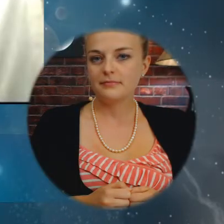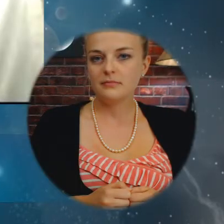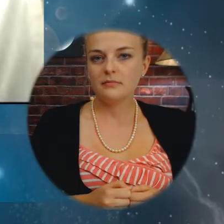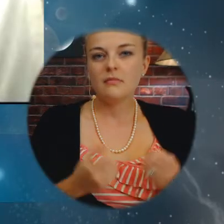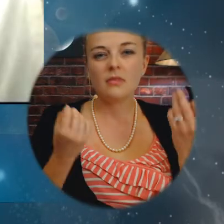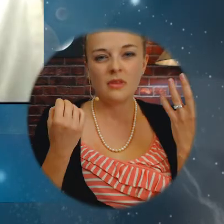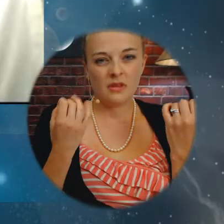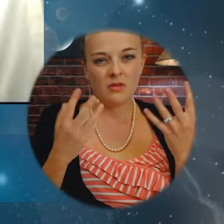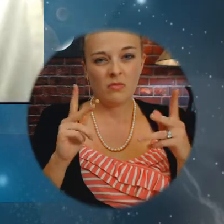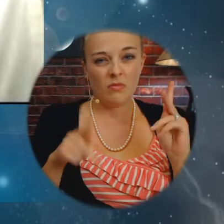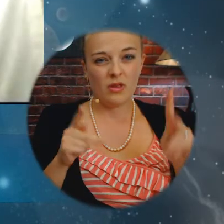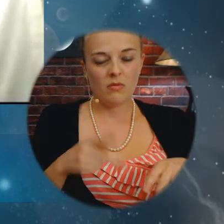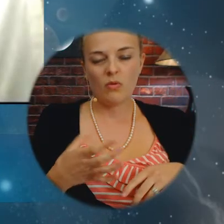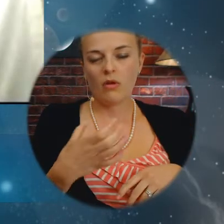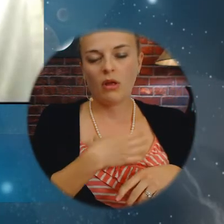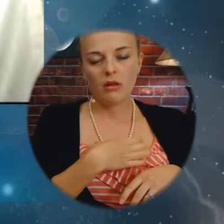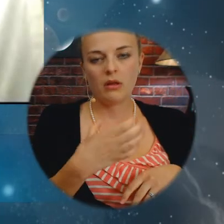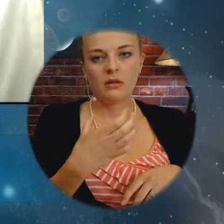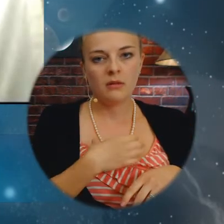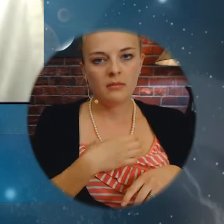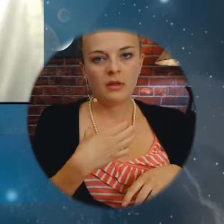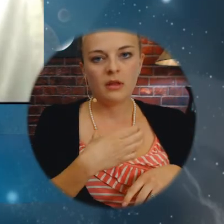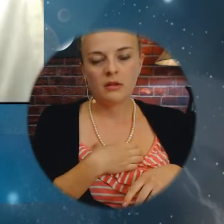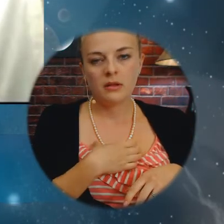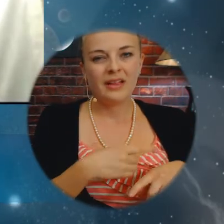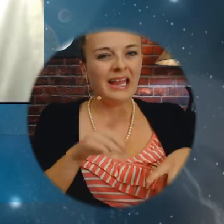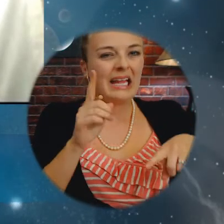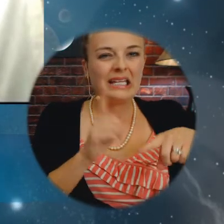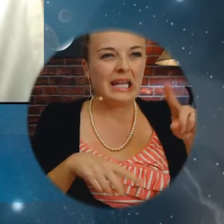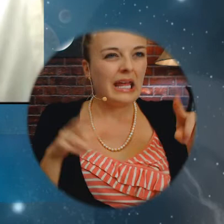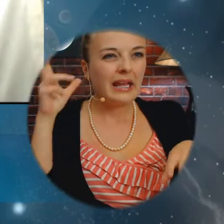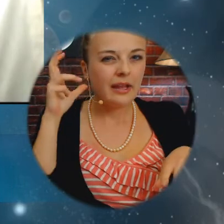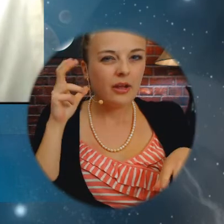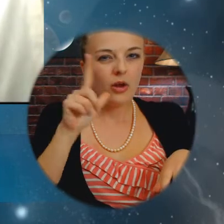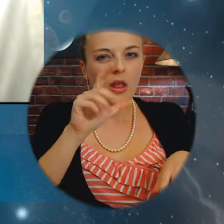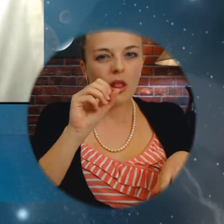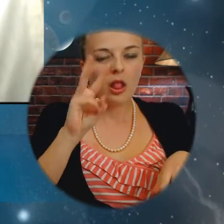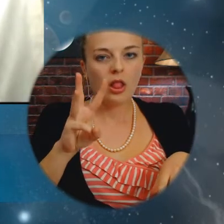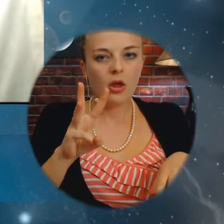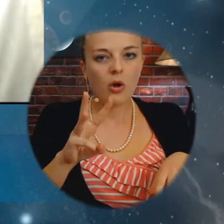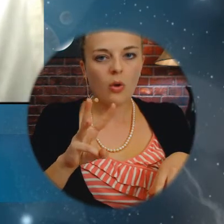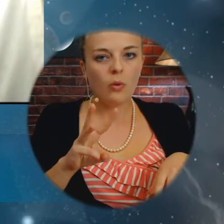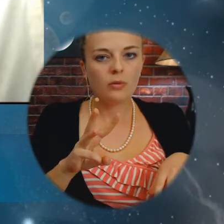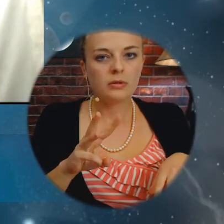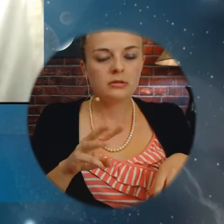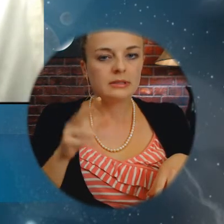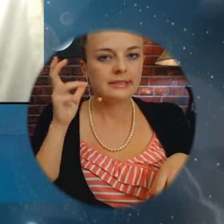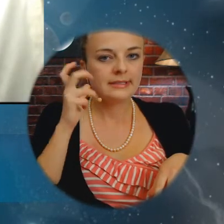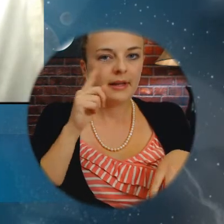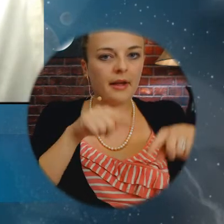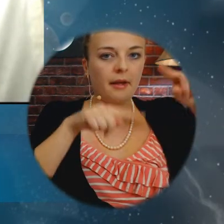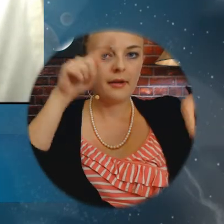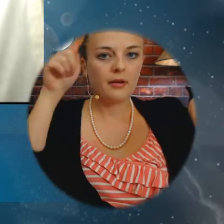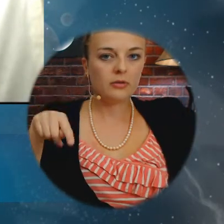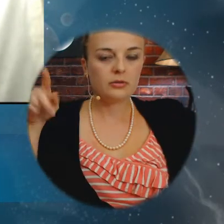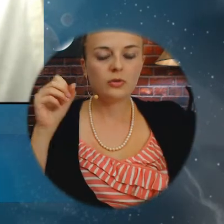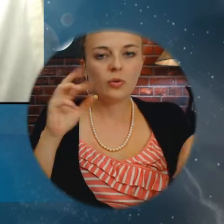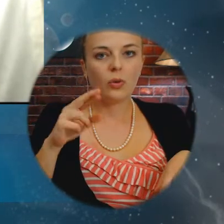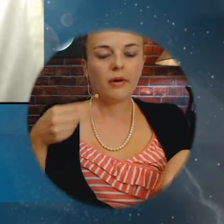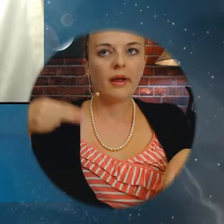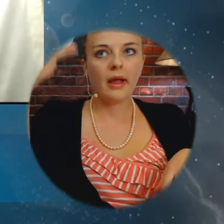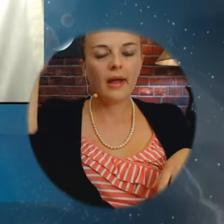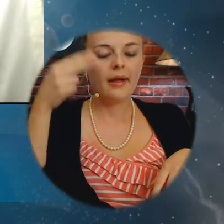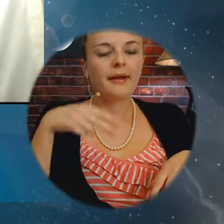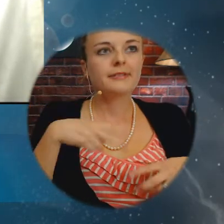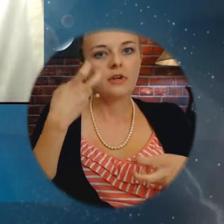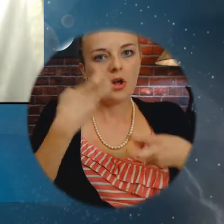because if you take a look at a piano, for instance, you know, you have your low frequencies on the keys to the left and the high frequencies to the right. What ends up